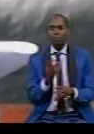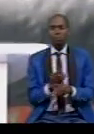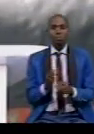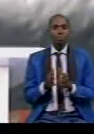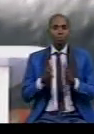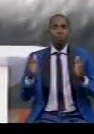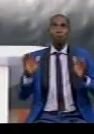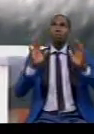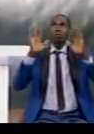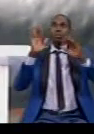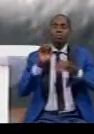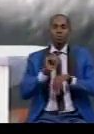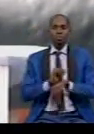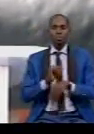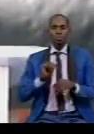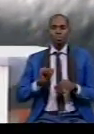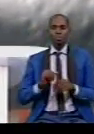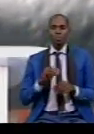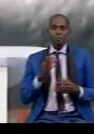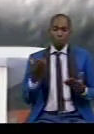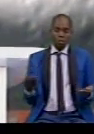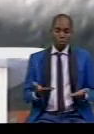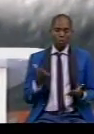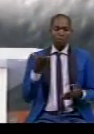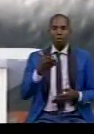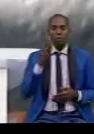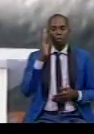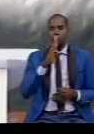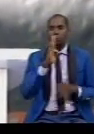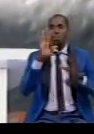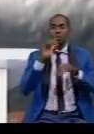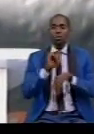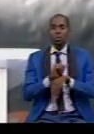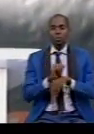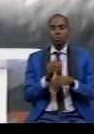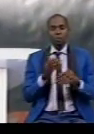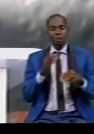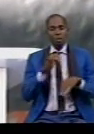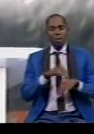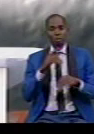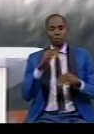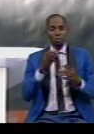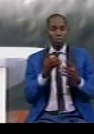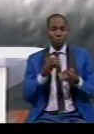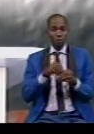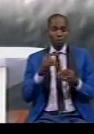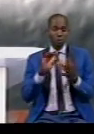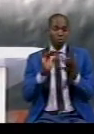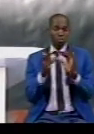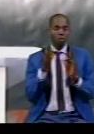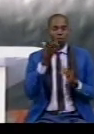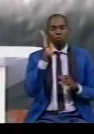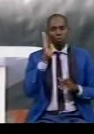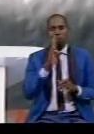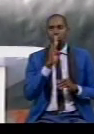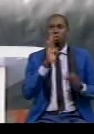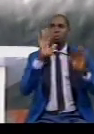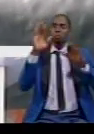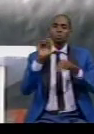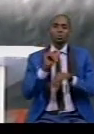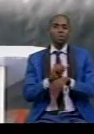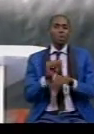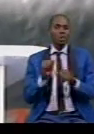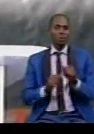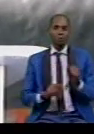the enemy, and nothing shall by any means touch you. When you read and read and read, it